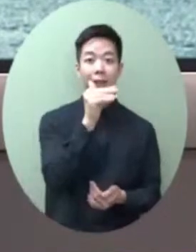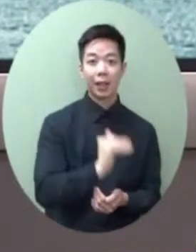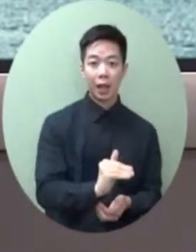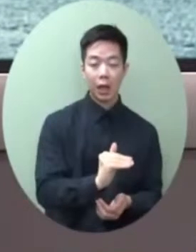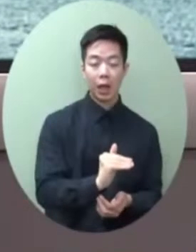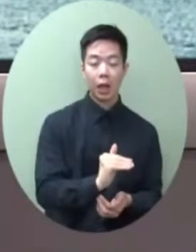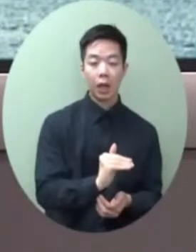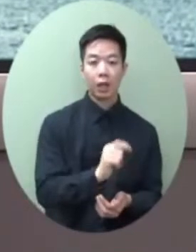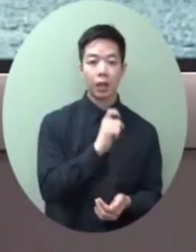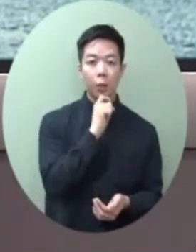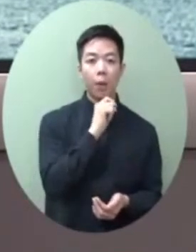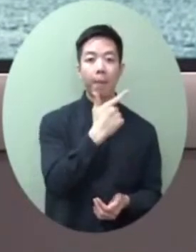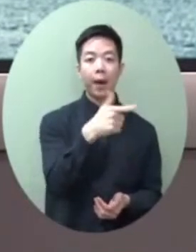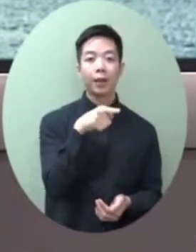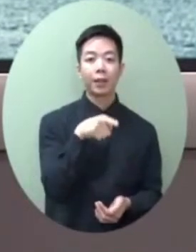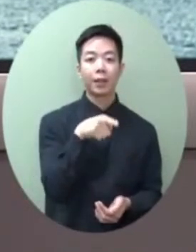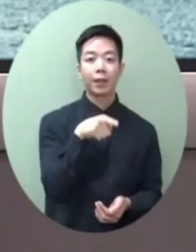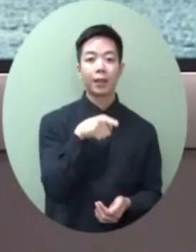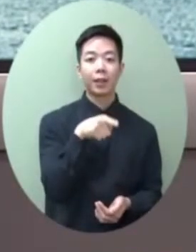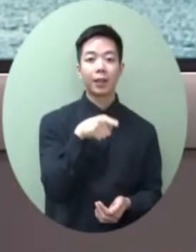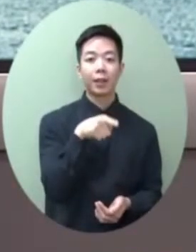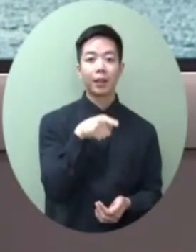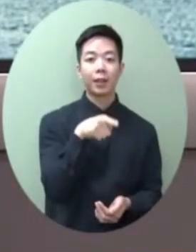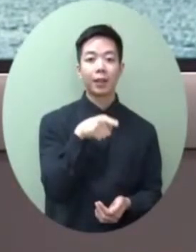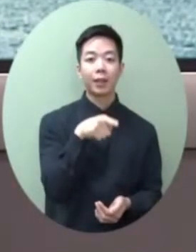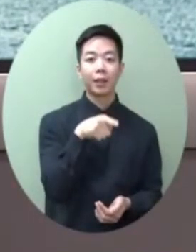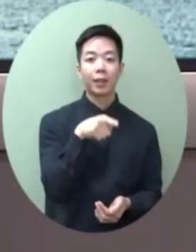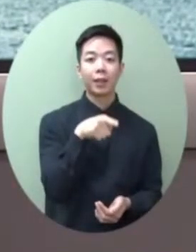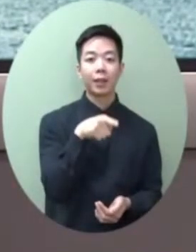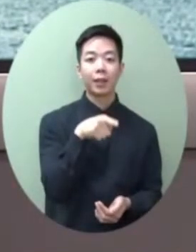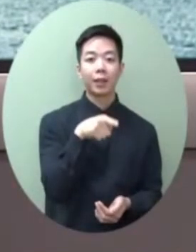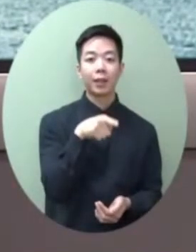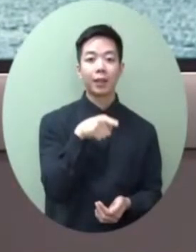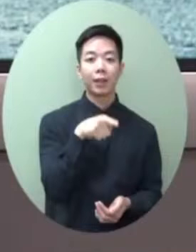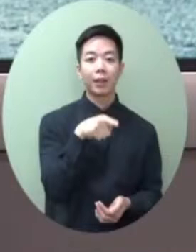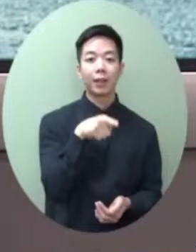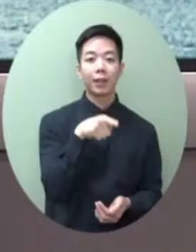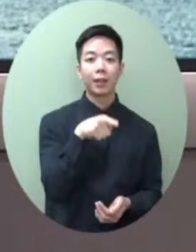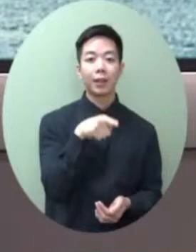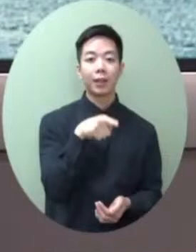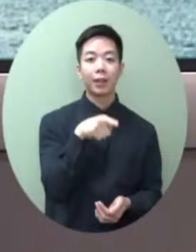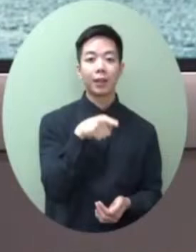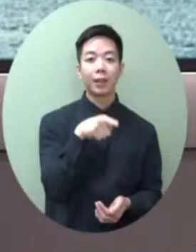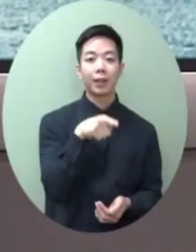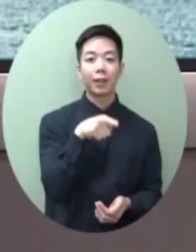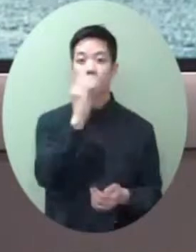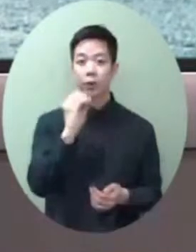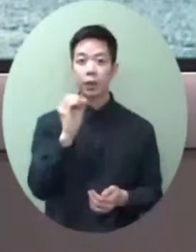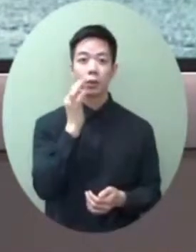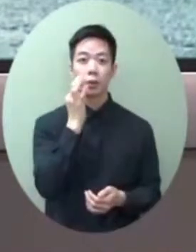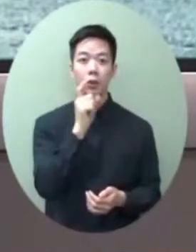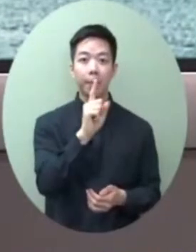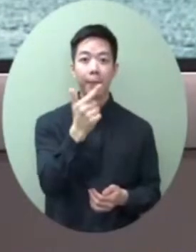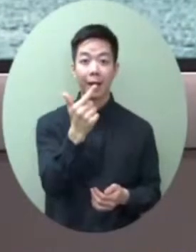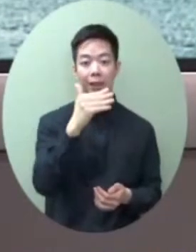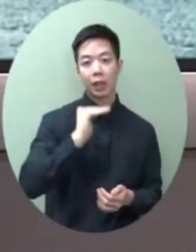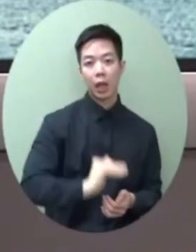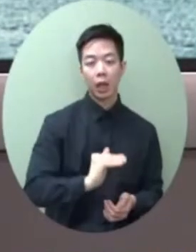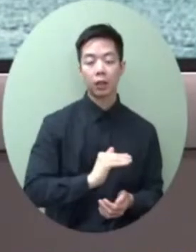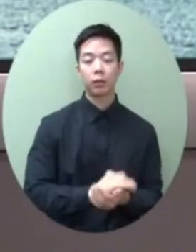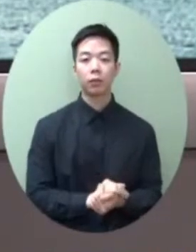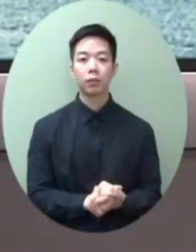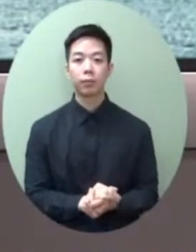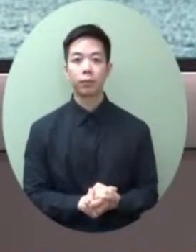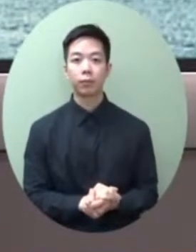and those under 18, 8.7%. And the suspected Omicron cases are about 15 of those are younger